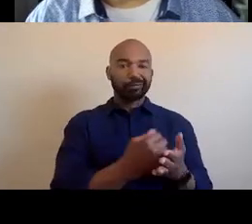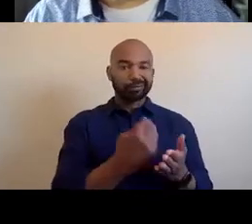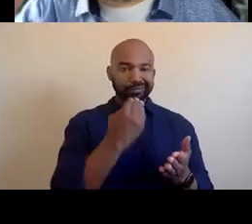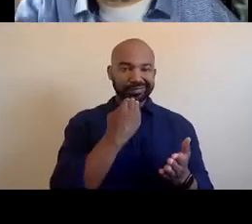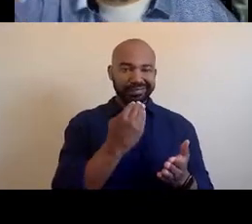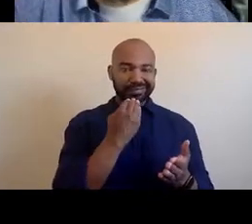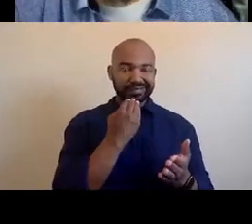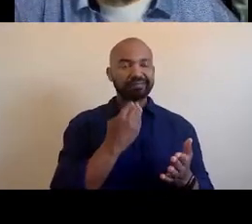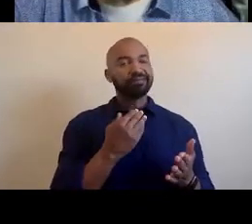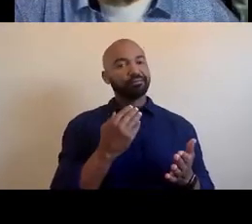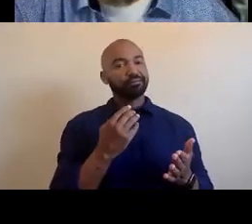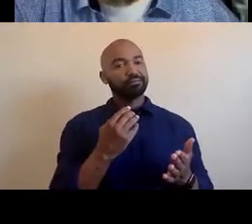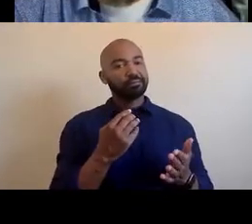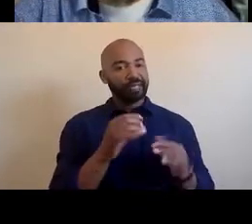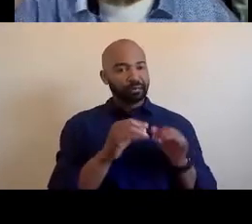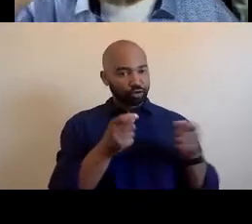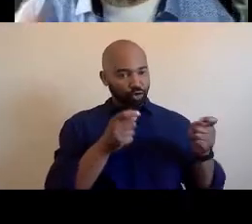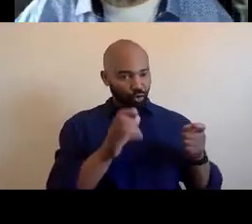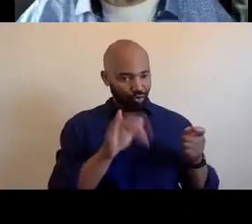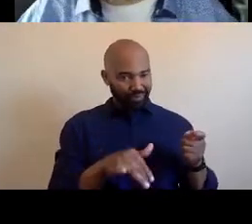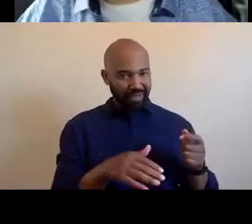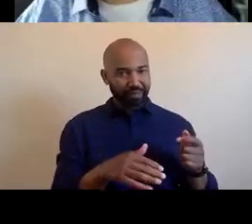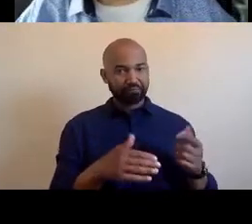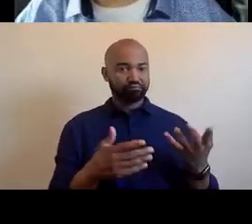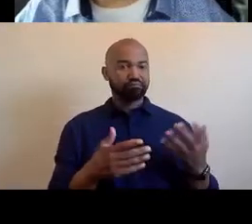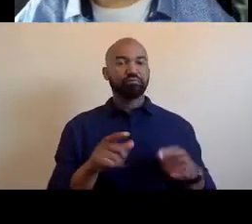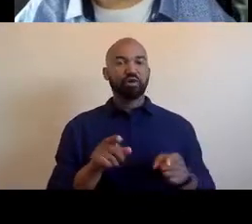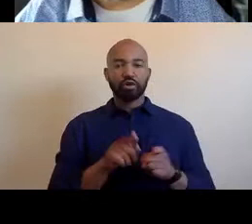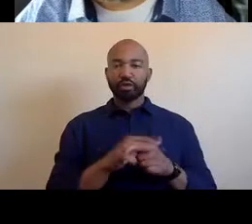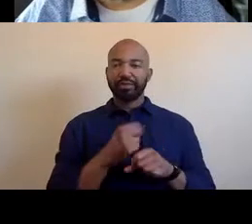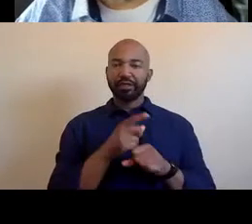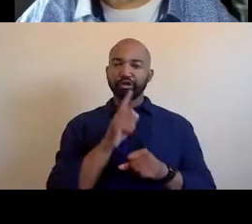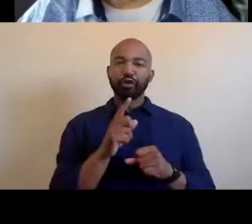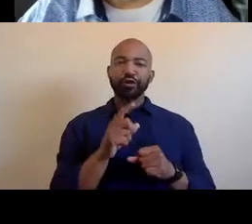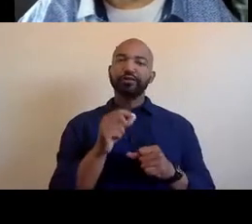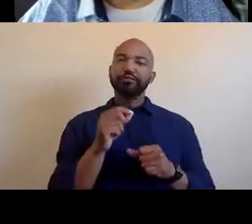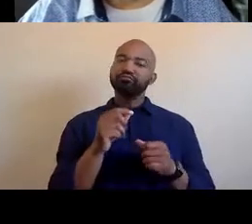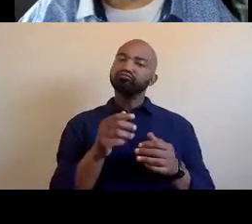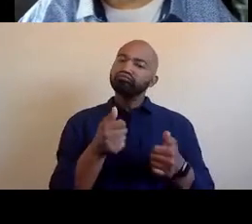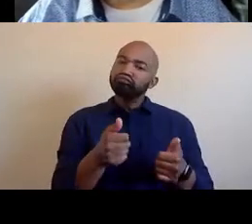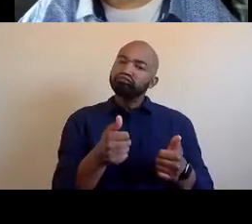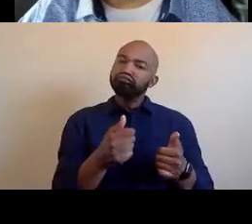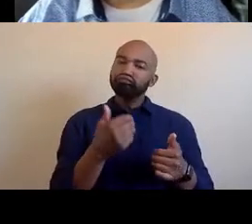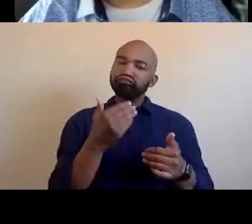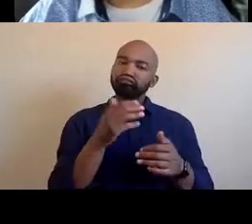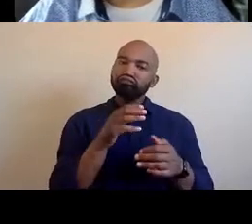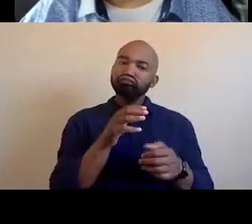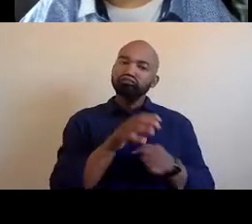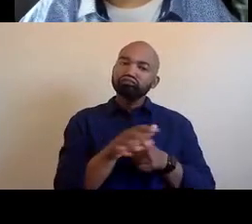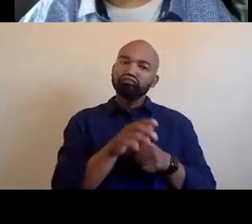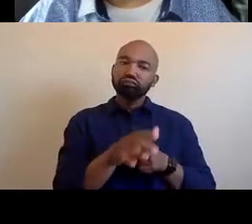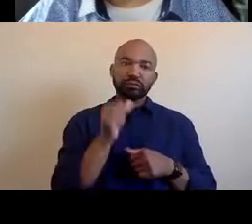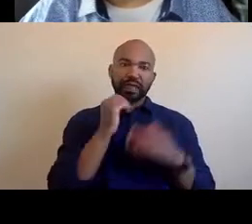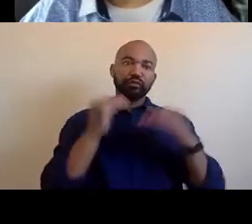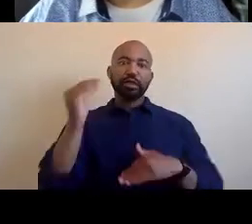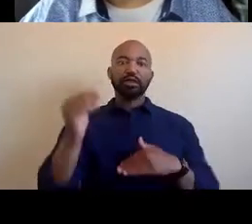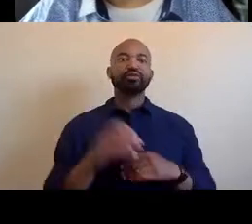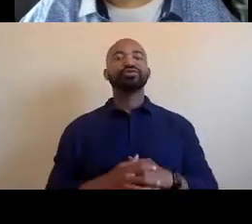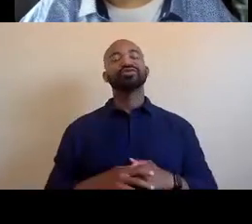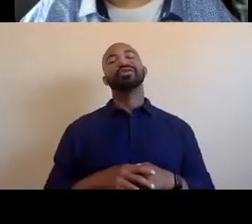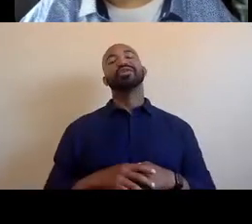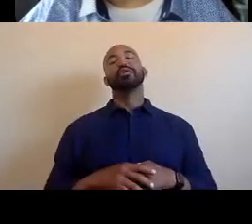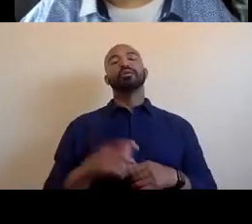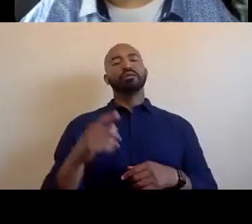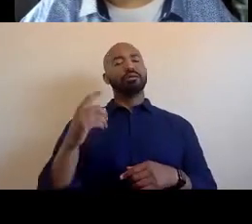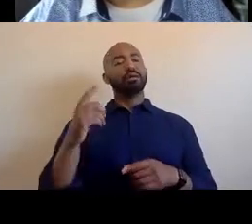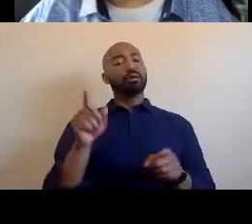to eat. I also want people to consider the size of the bags of things that we get. Like, so